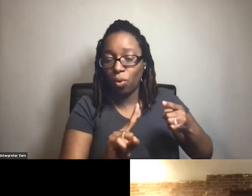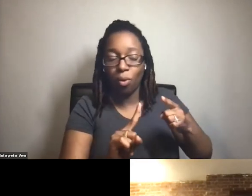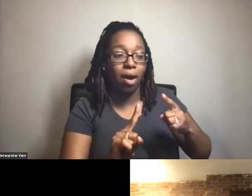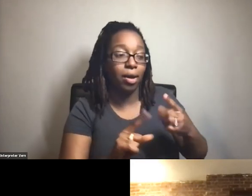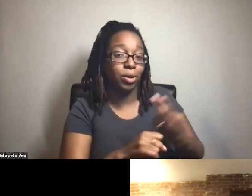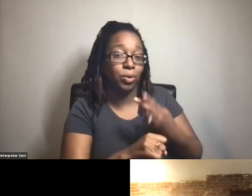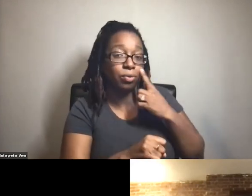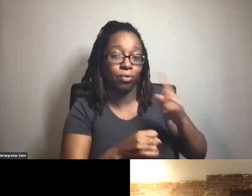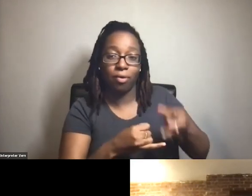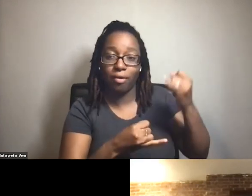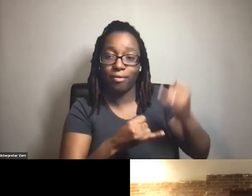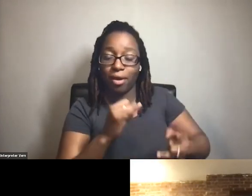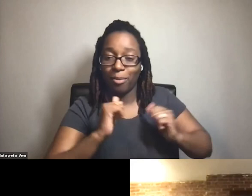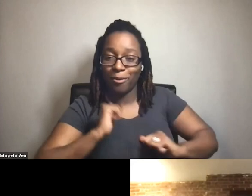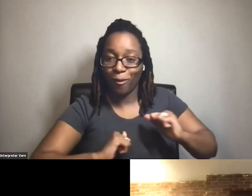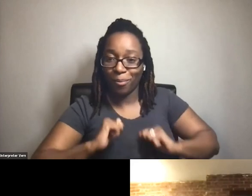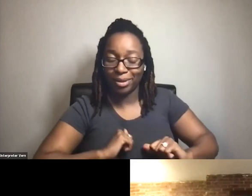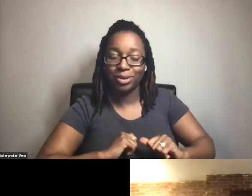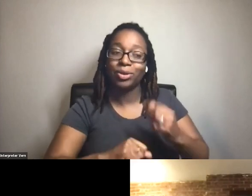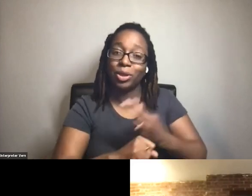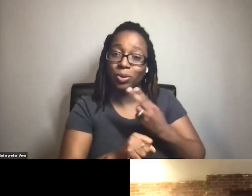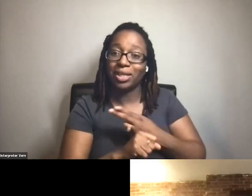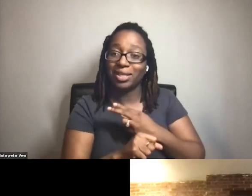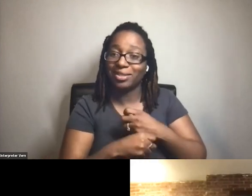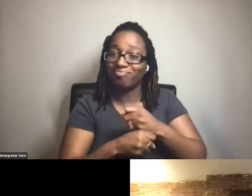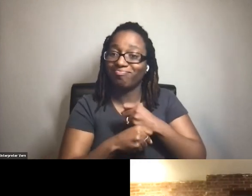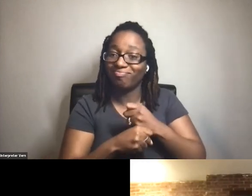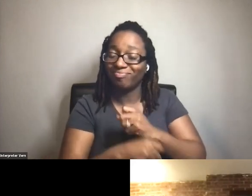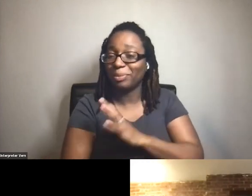it to compose music, which is very exciting.